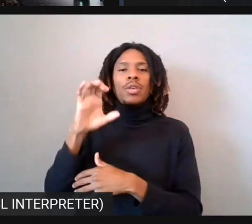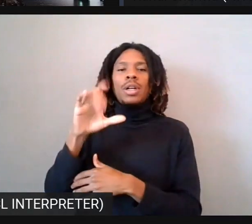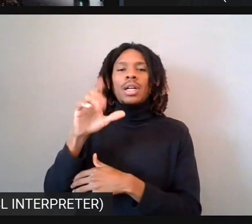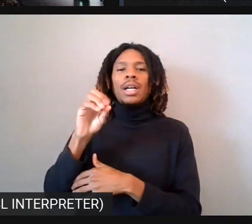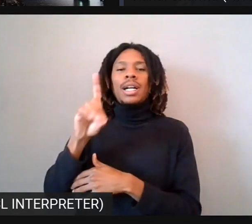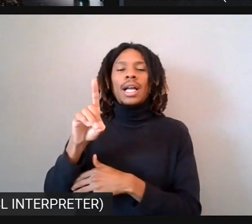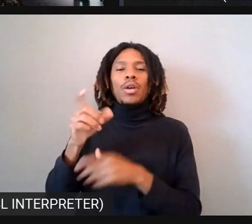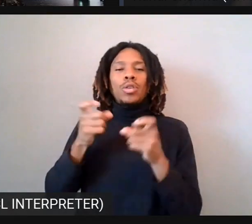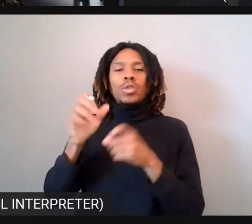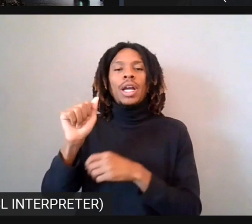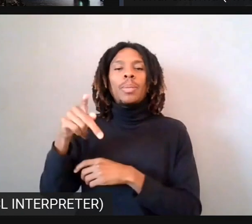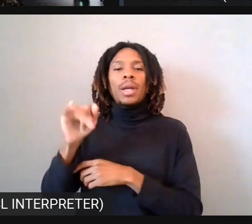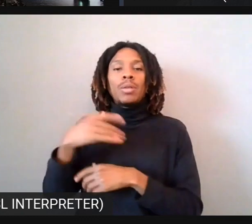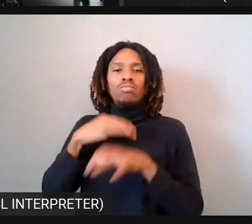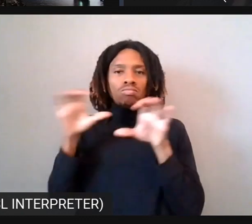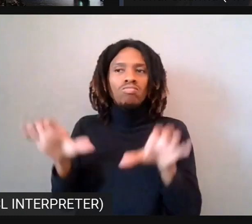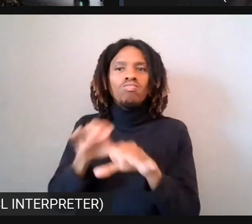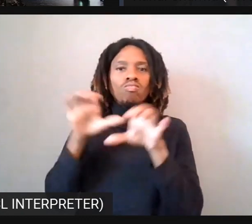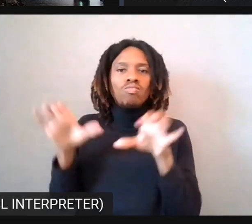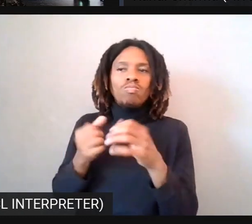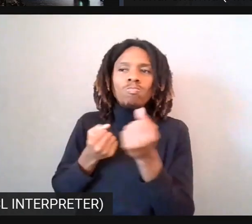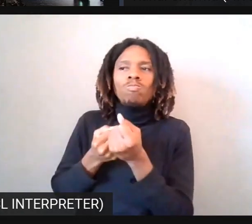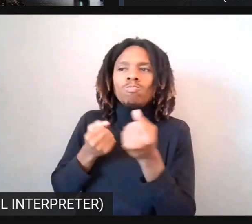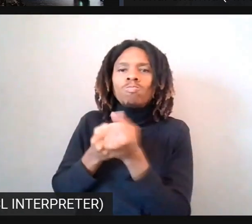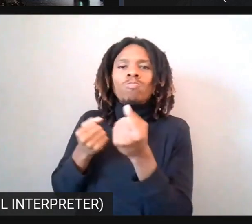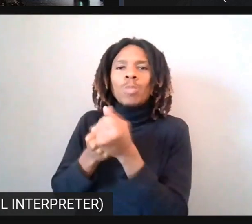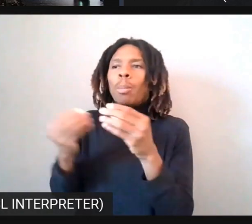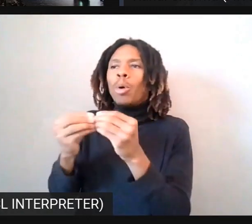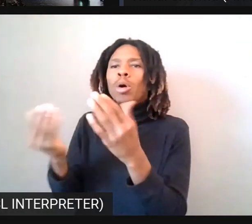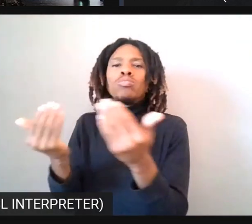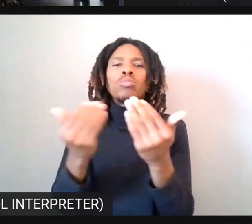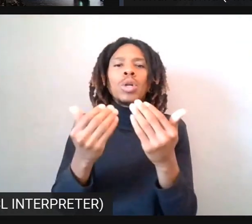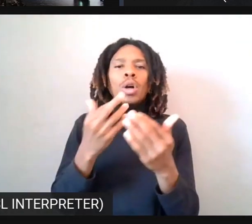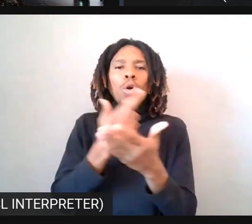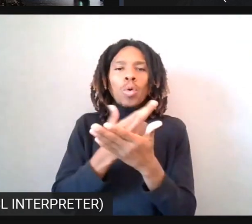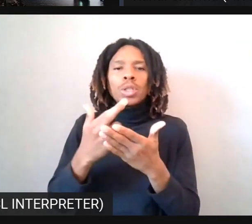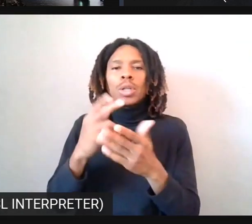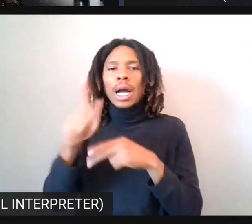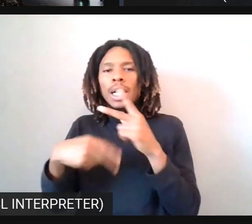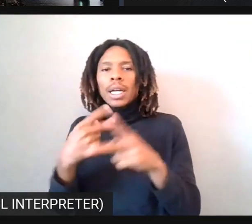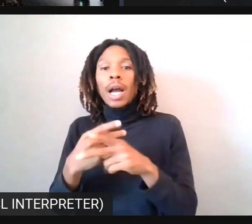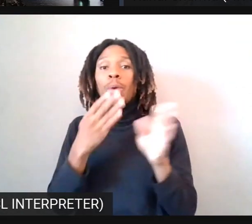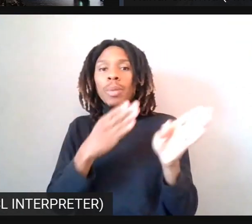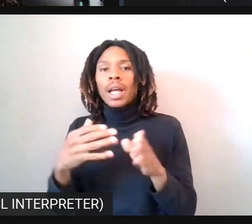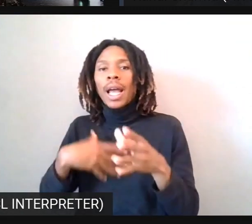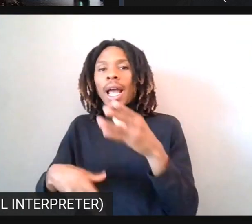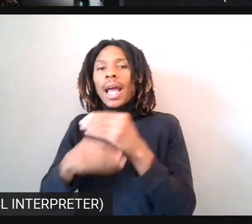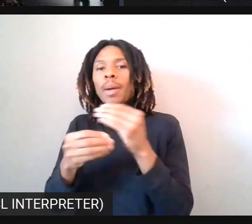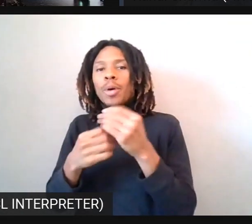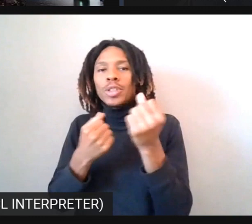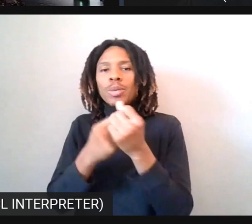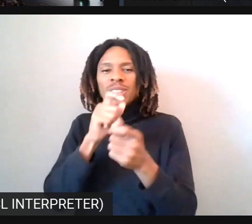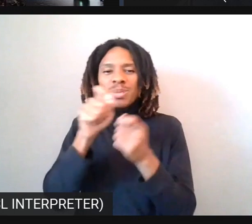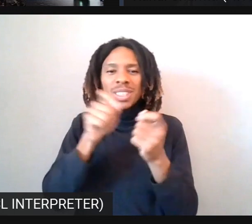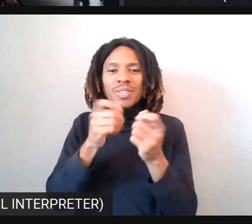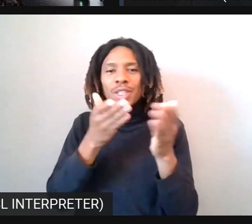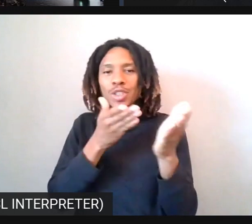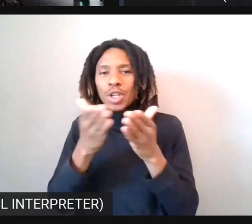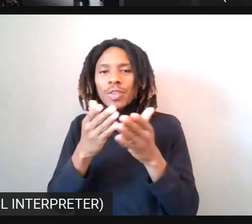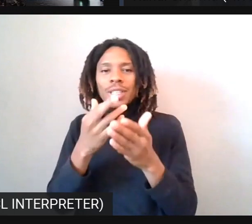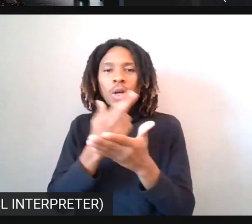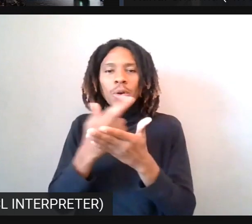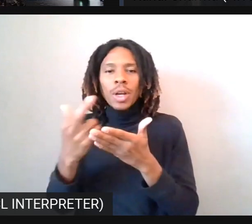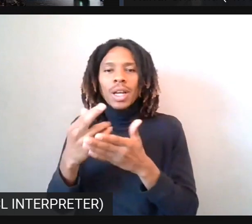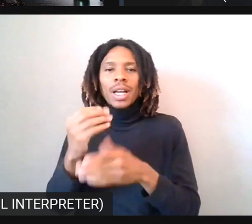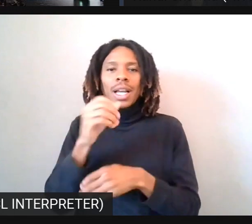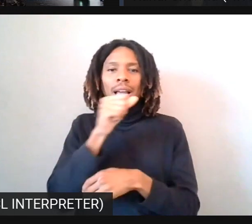are actively working to support additional resource types, and we plan to add support for specific service resources within Amazon